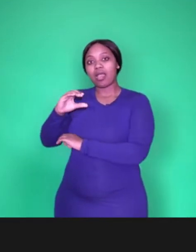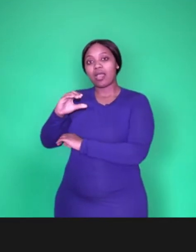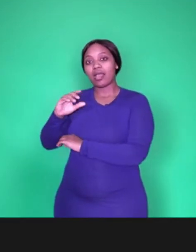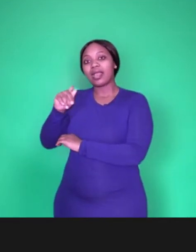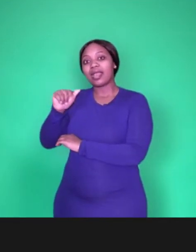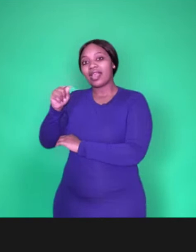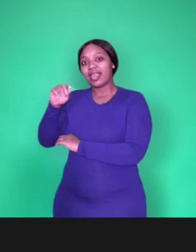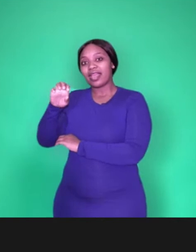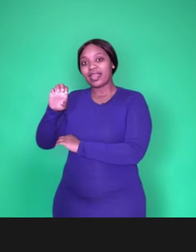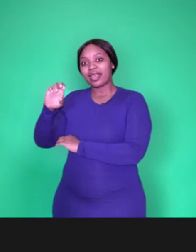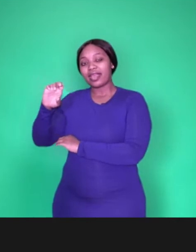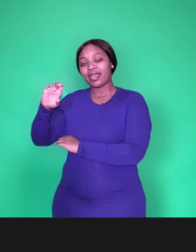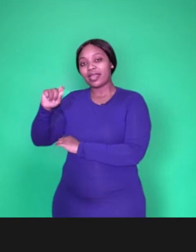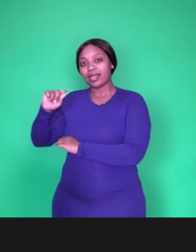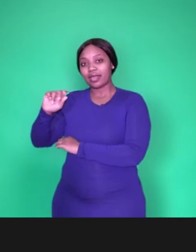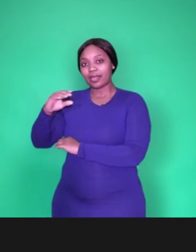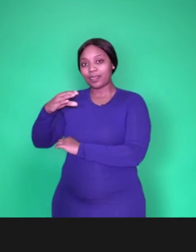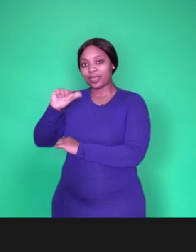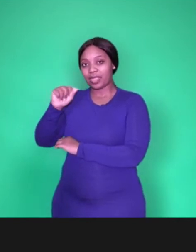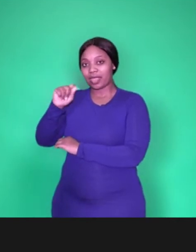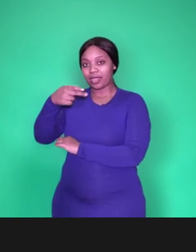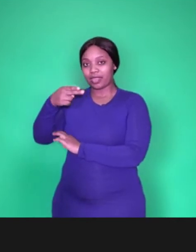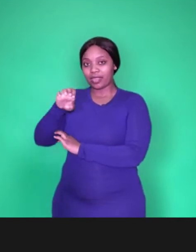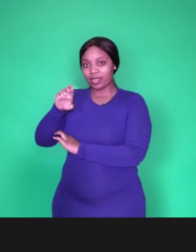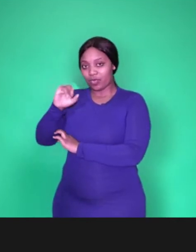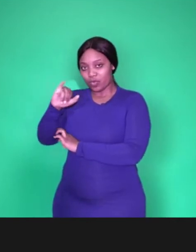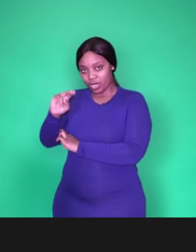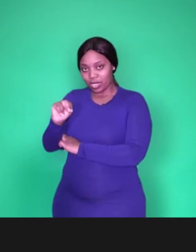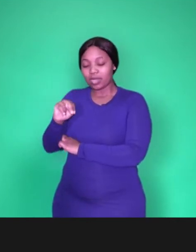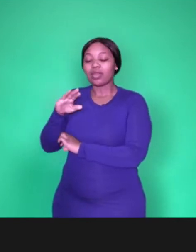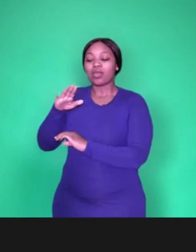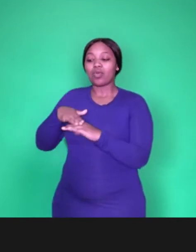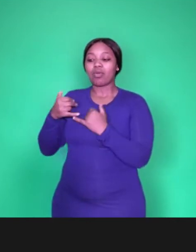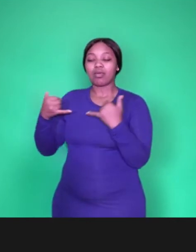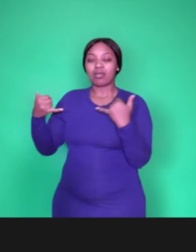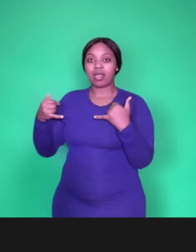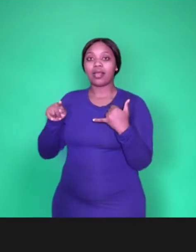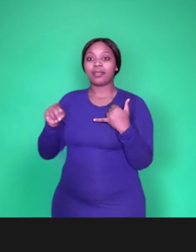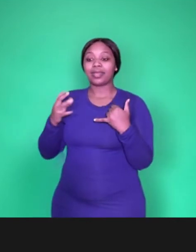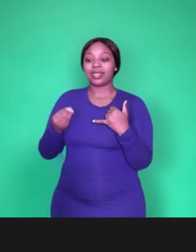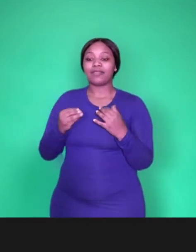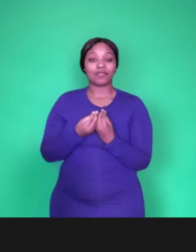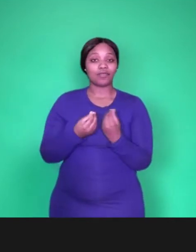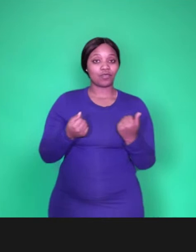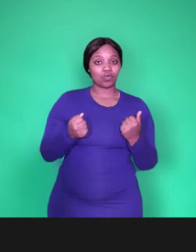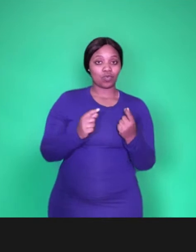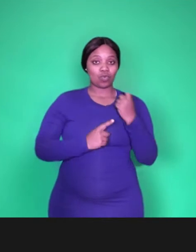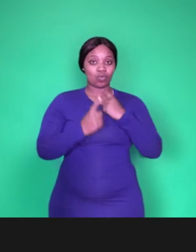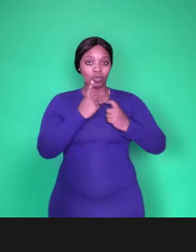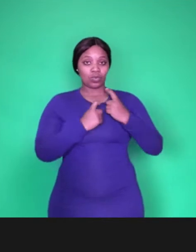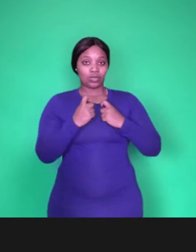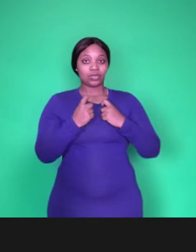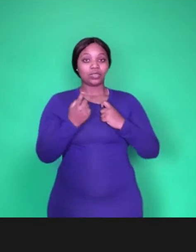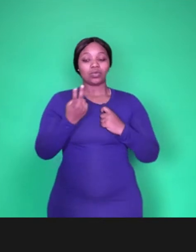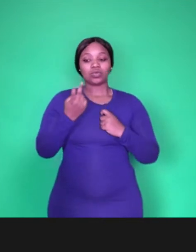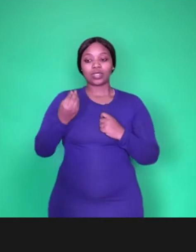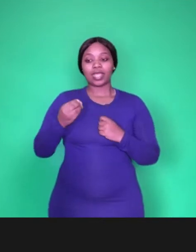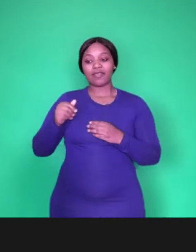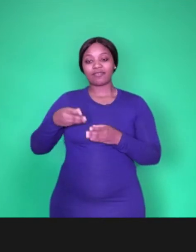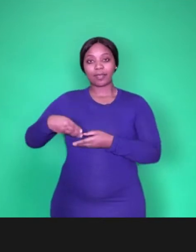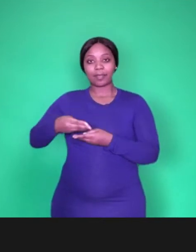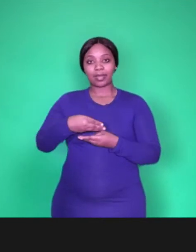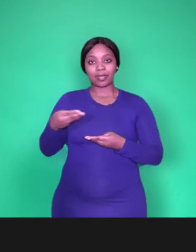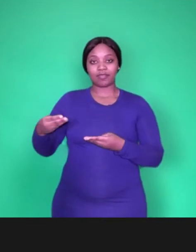get online. Luckily, we've got a few more questions that we can take in the meanwhile, and we do have some time for her to present afterwards.